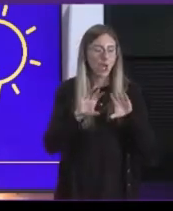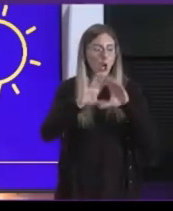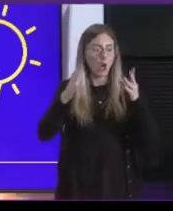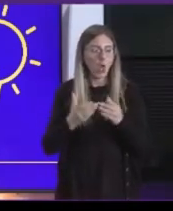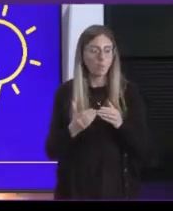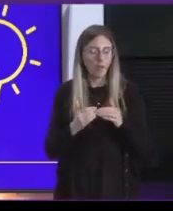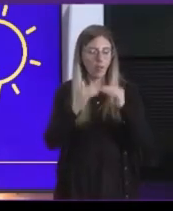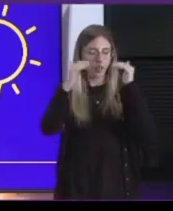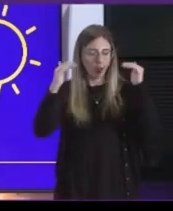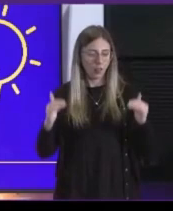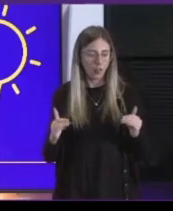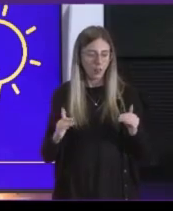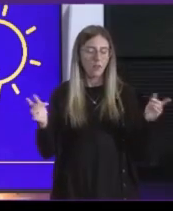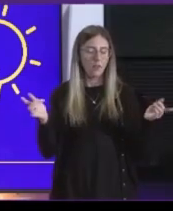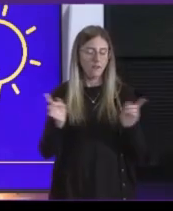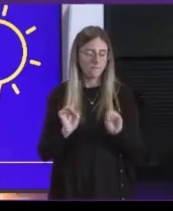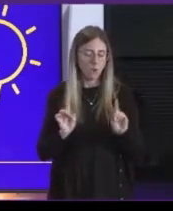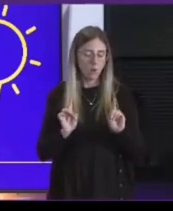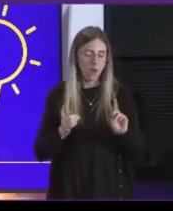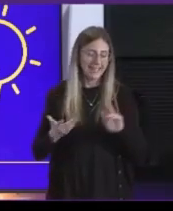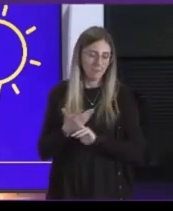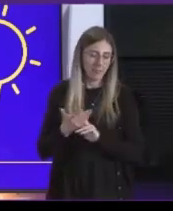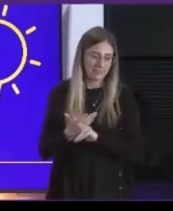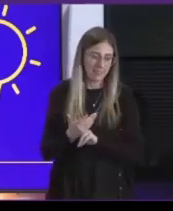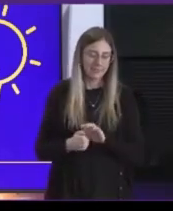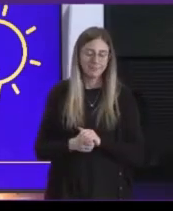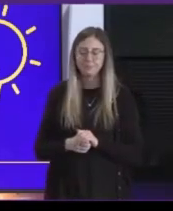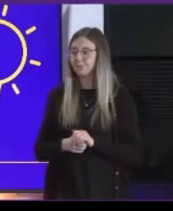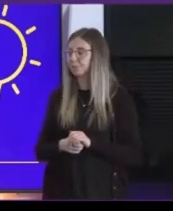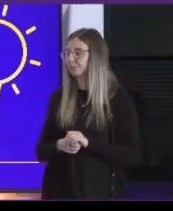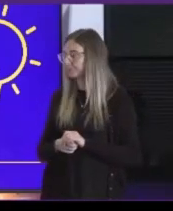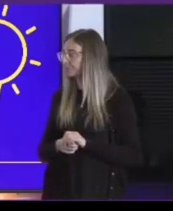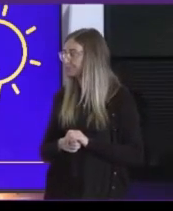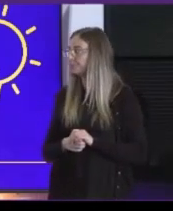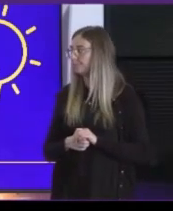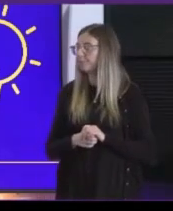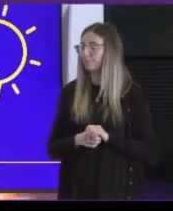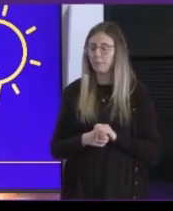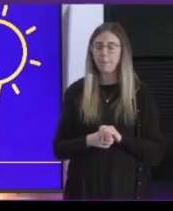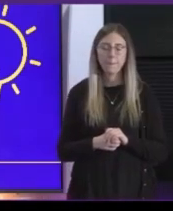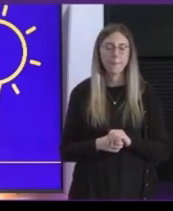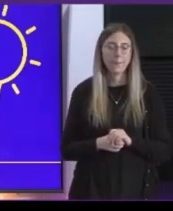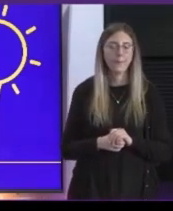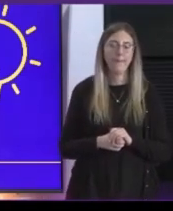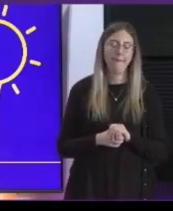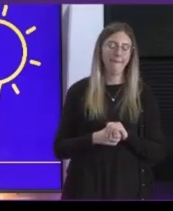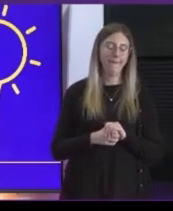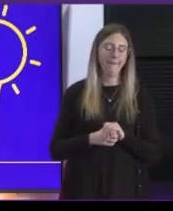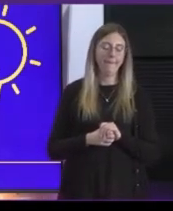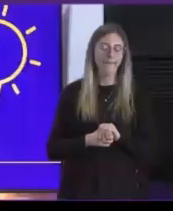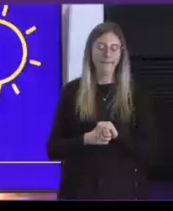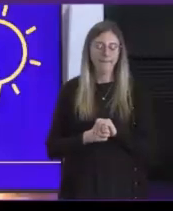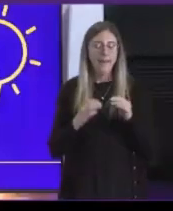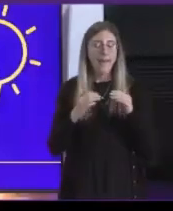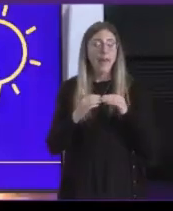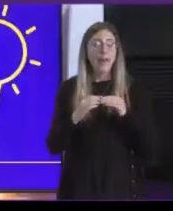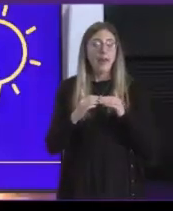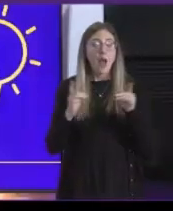of accessibility. Cool, thank you. And obviously, the technicality that's inside the